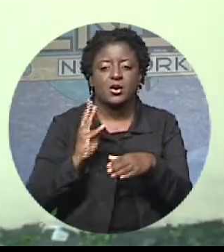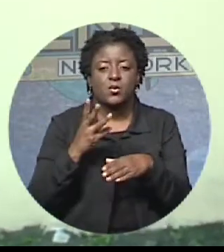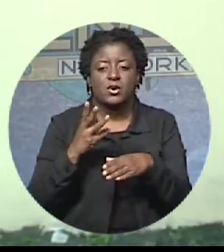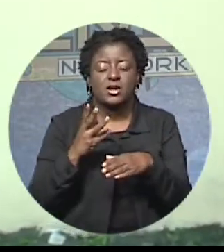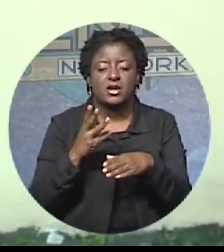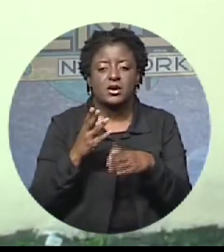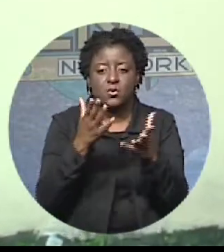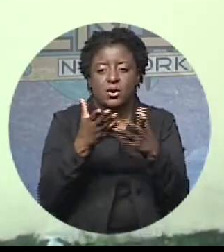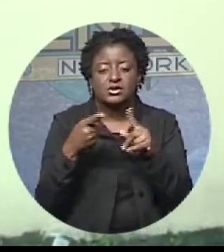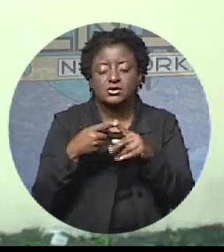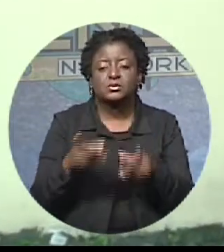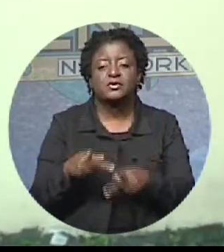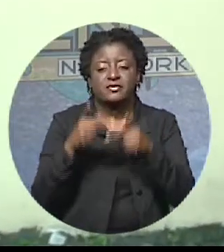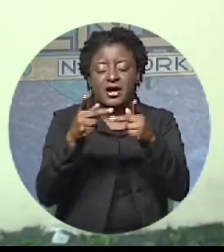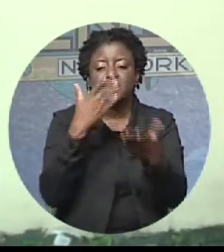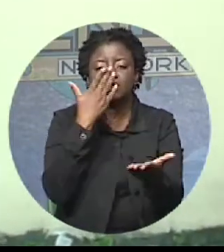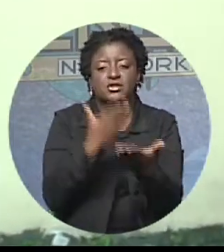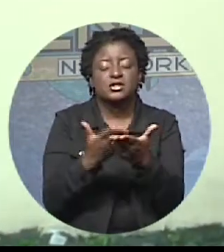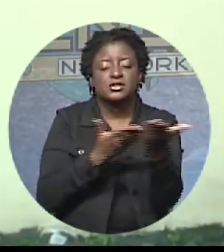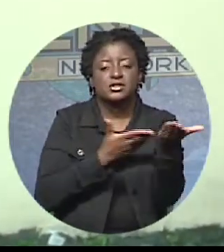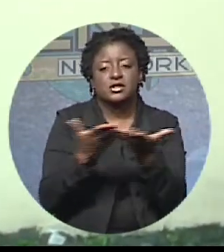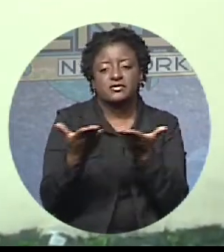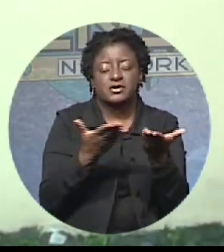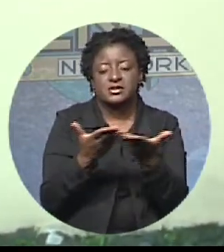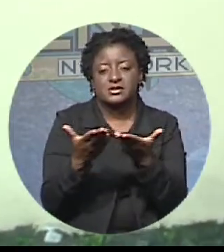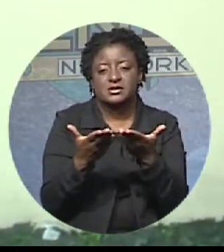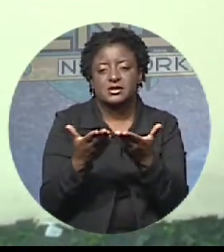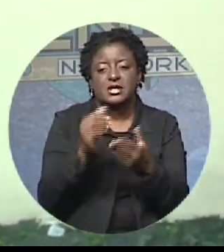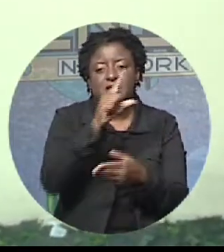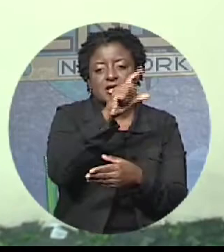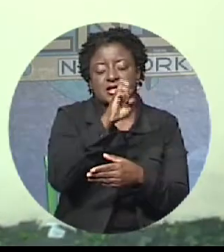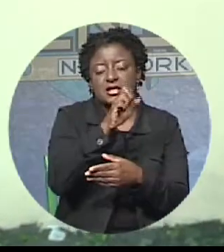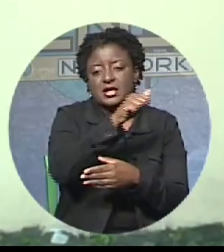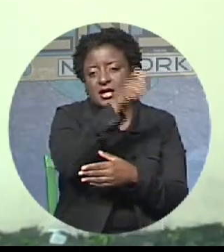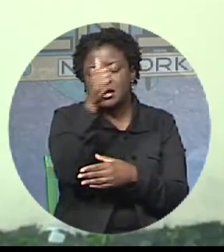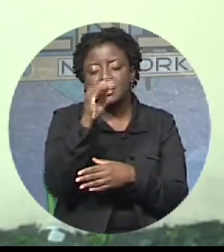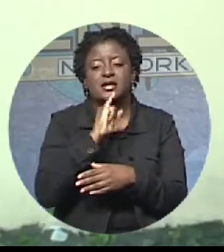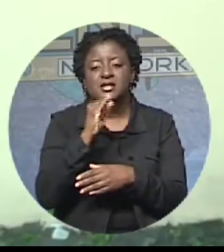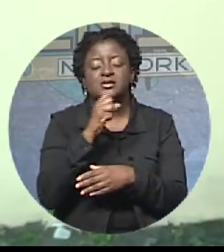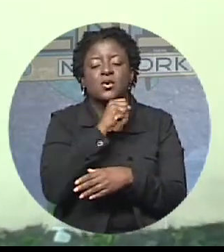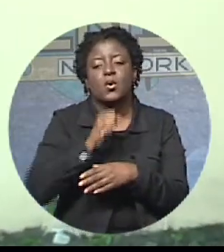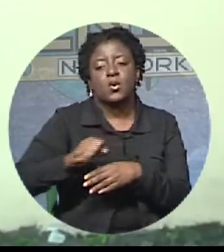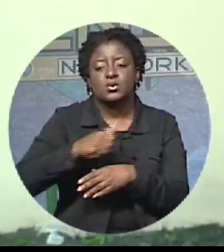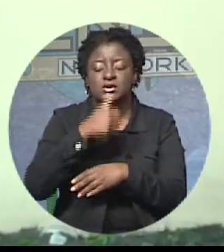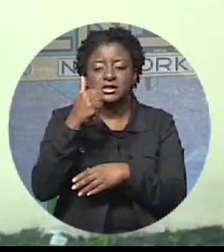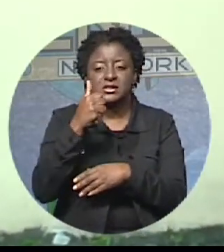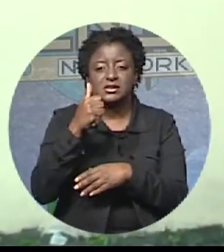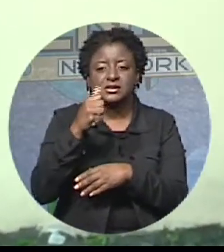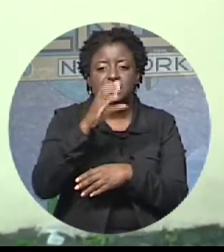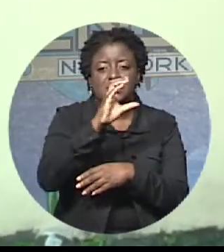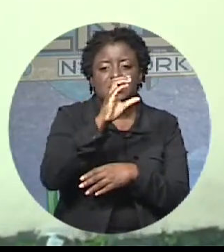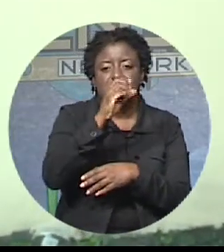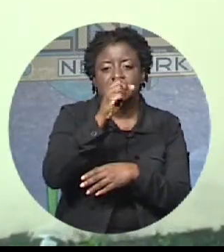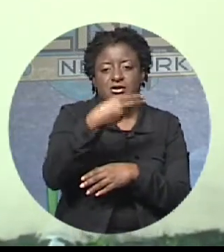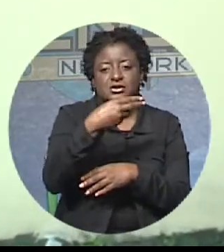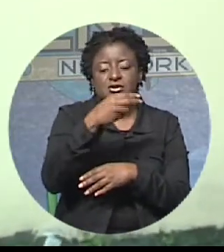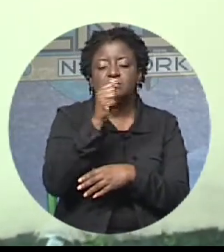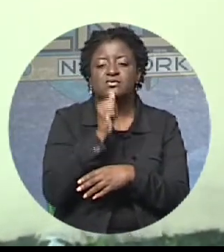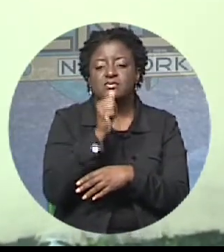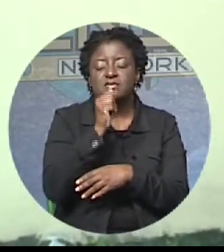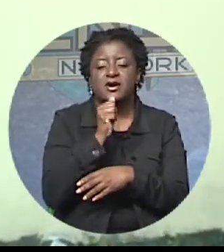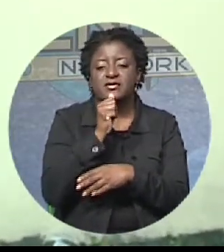service to the Bahamian people. Lee Air is the oldest charter service at the Lyndon Pinnon Airport